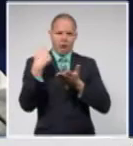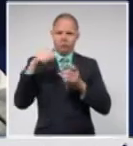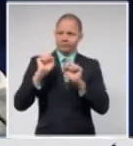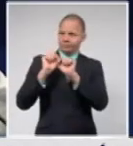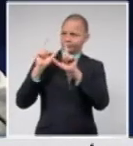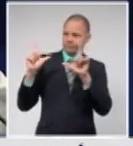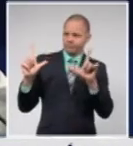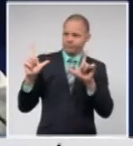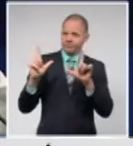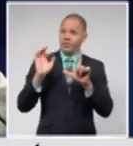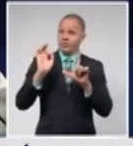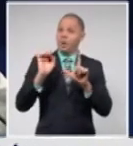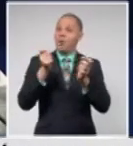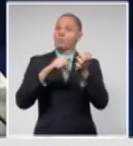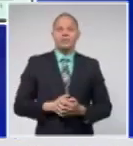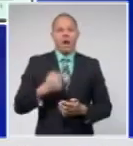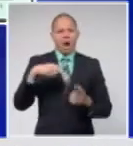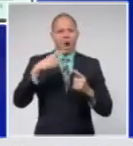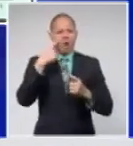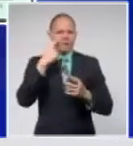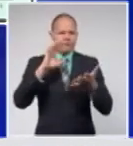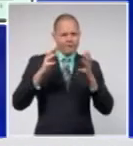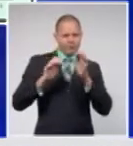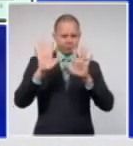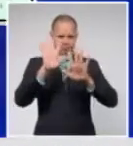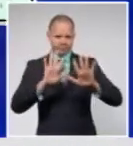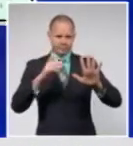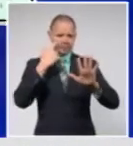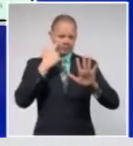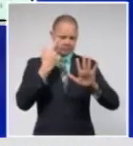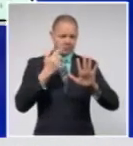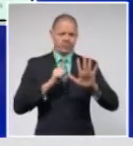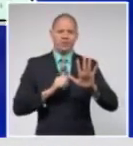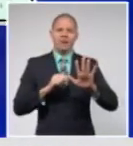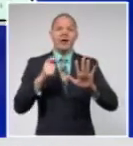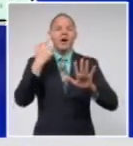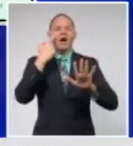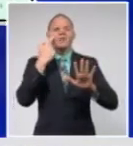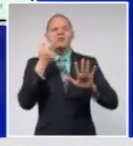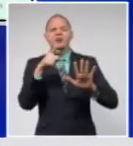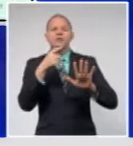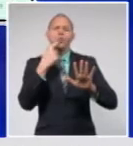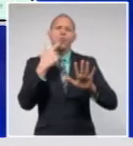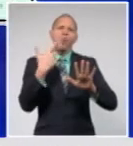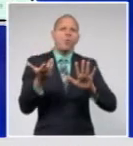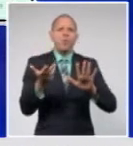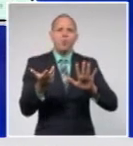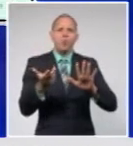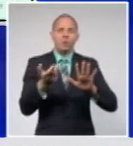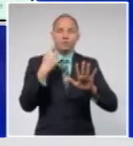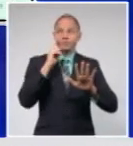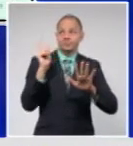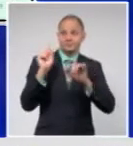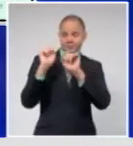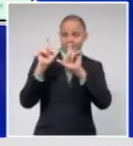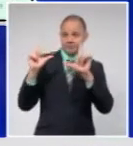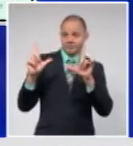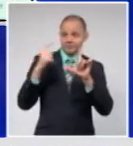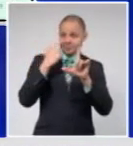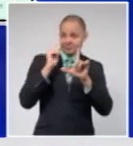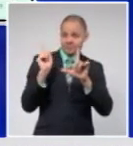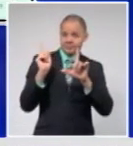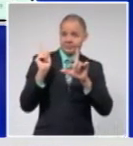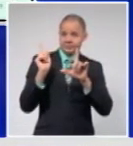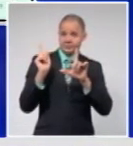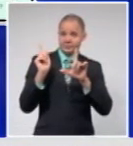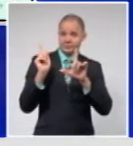are 3 events of transmission, being the most significant event located in Ciego de Ávila municipality, which affects